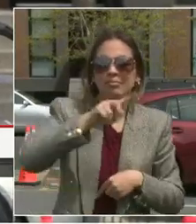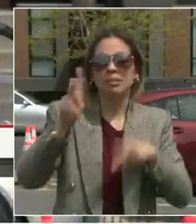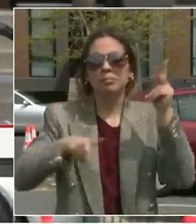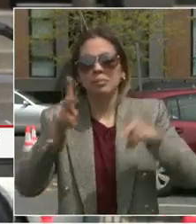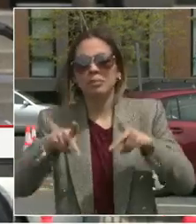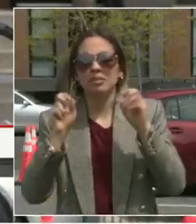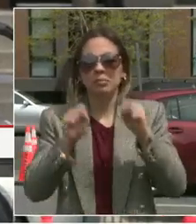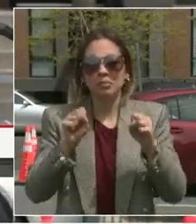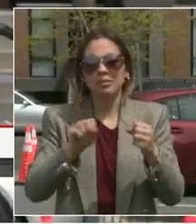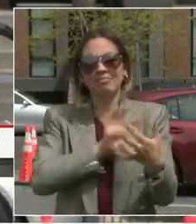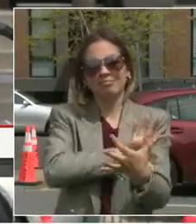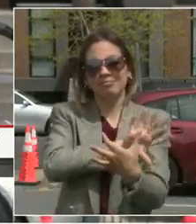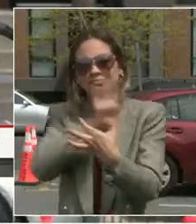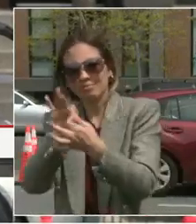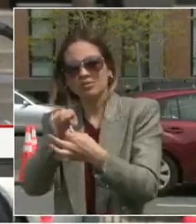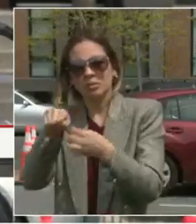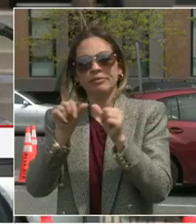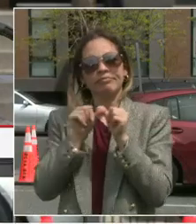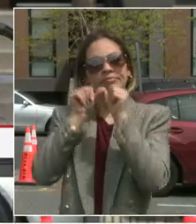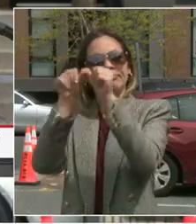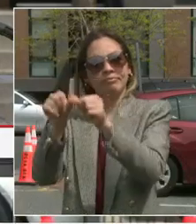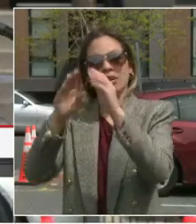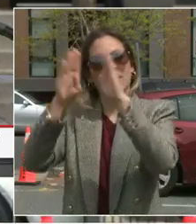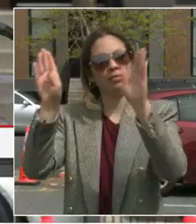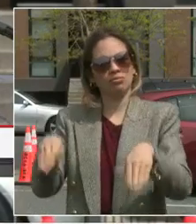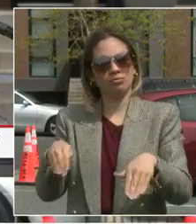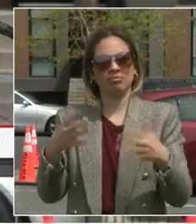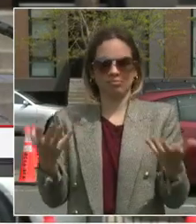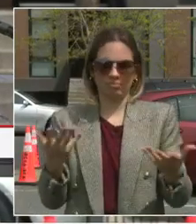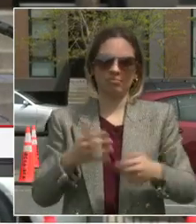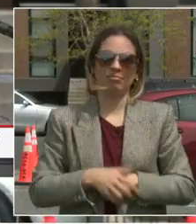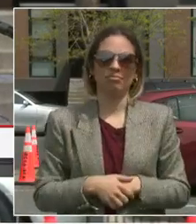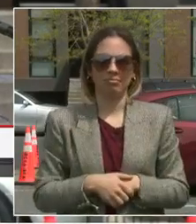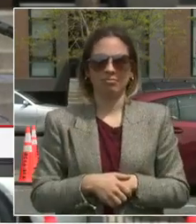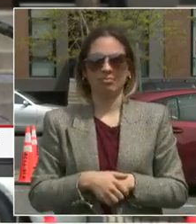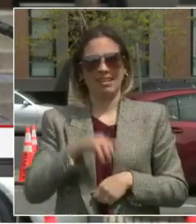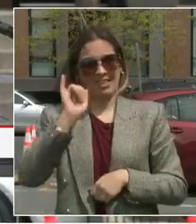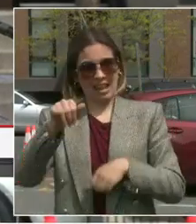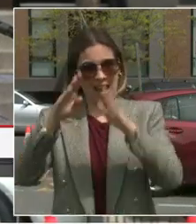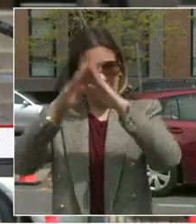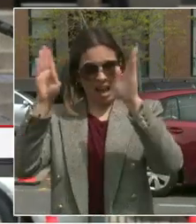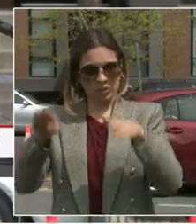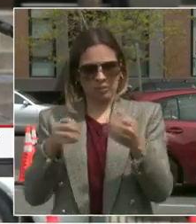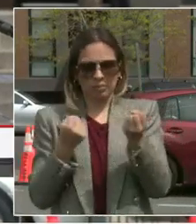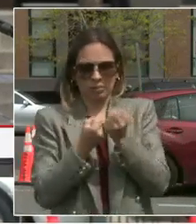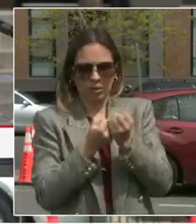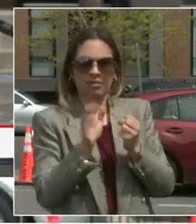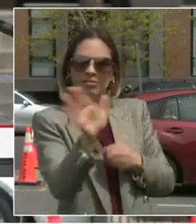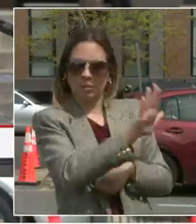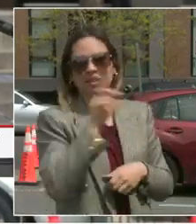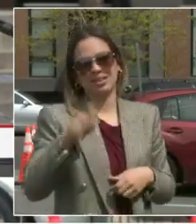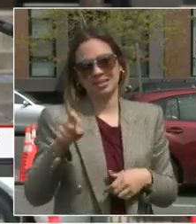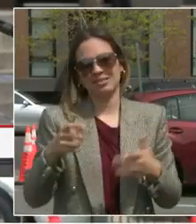to connect to permanent supportive housing and the housing supports they need. And while these